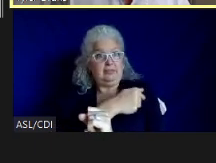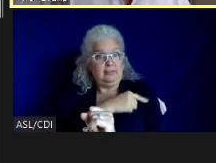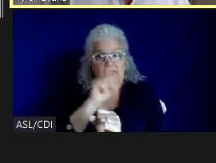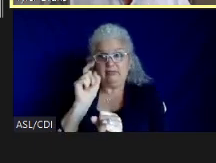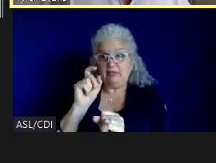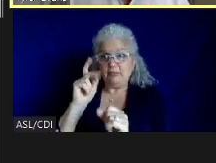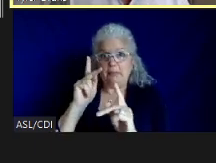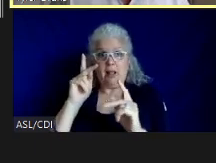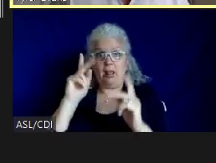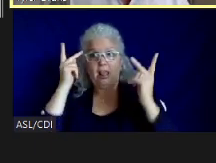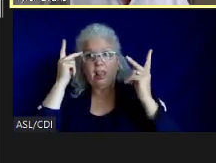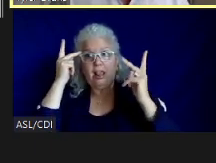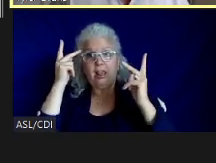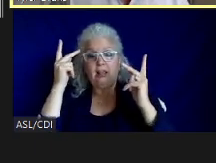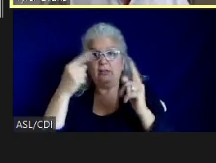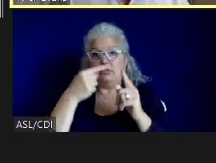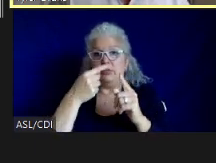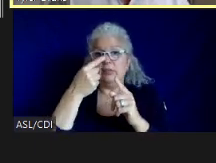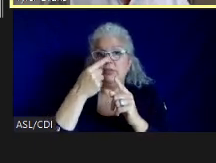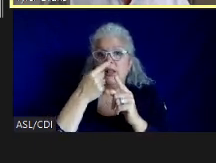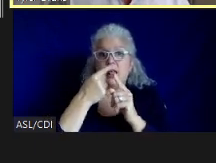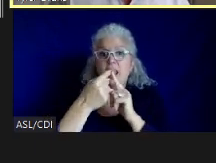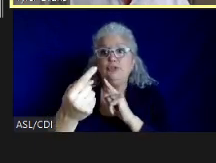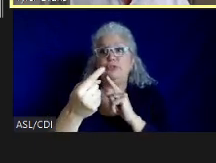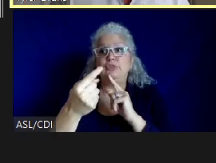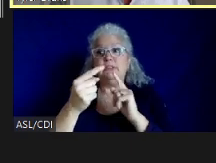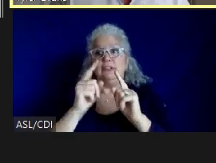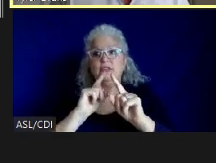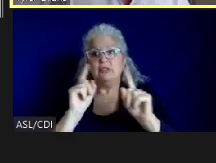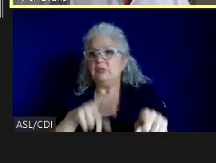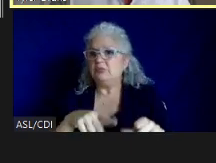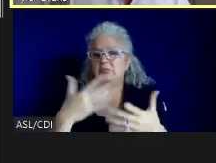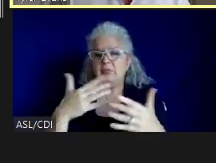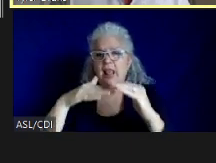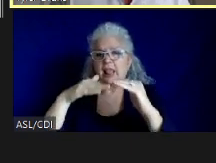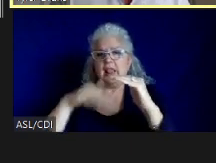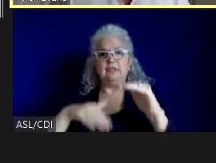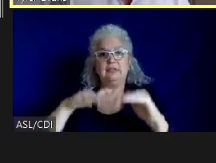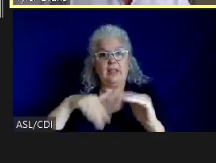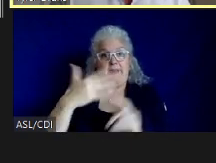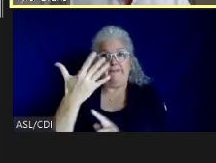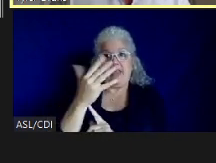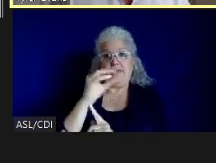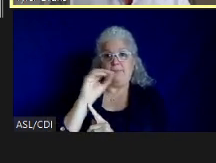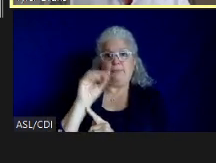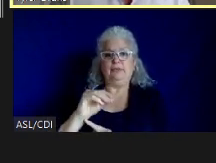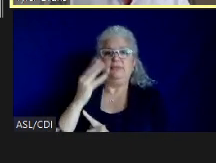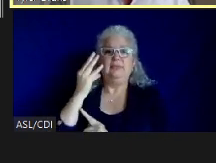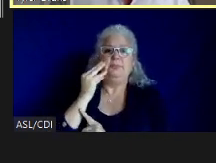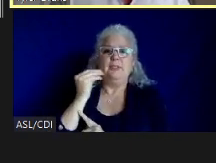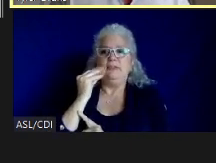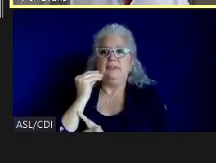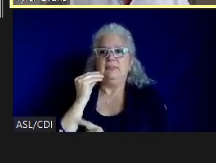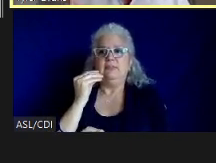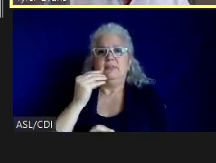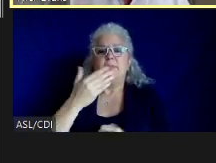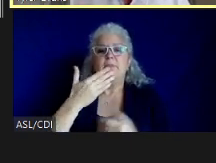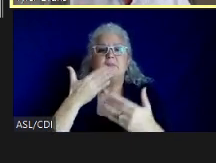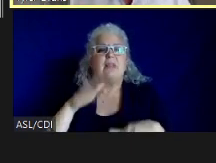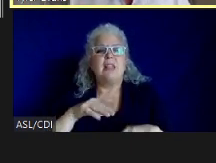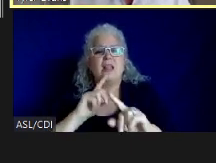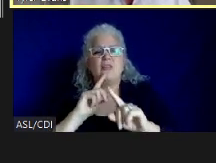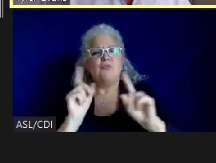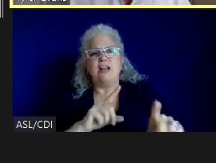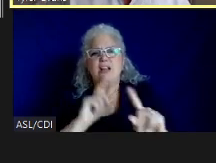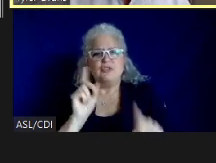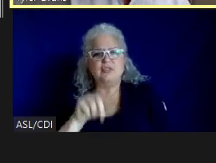been very promising. Less than 5% of folks are experiencing moderate, severe reactions, and most of that is